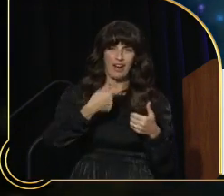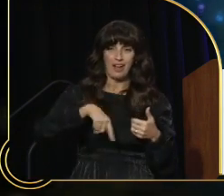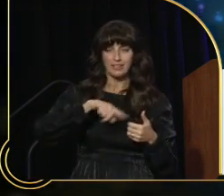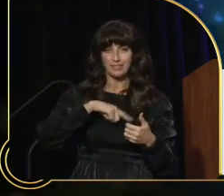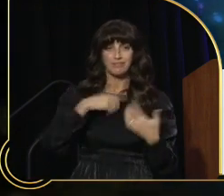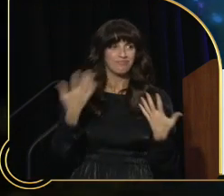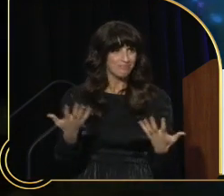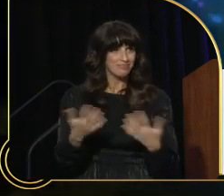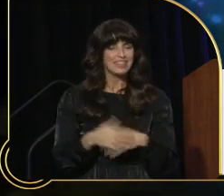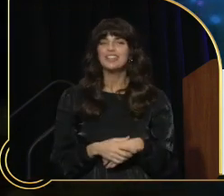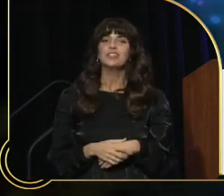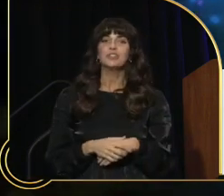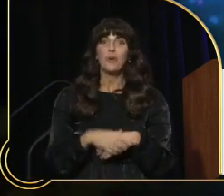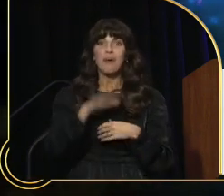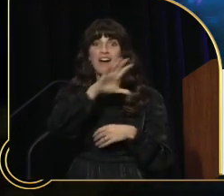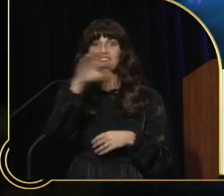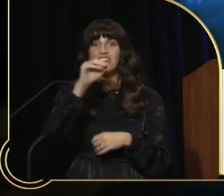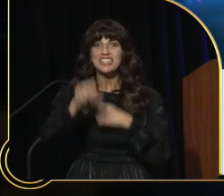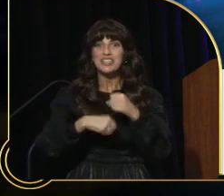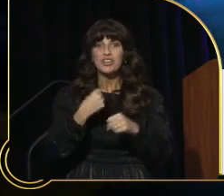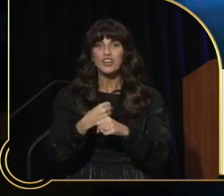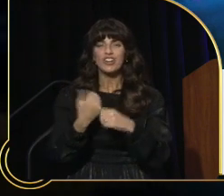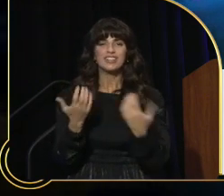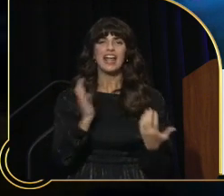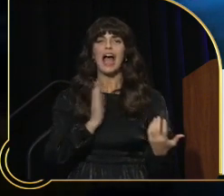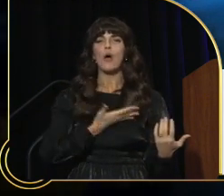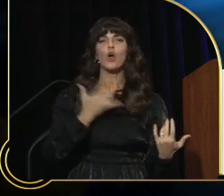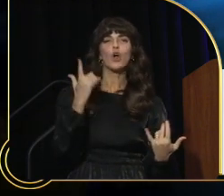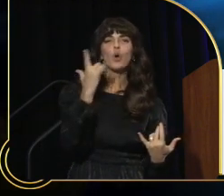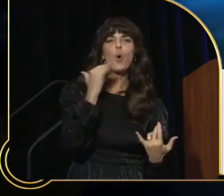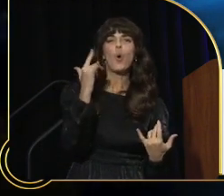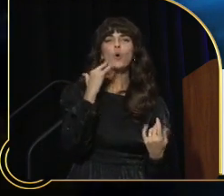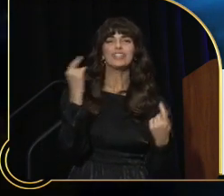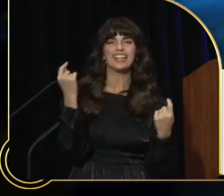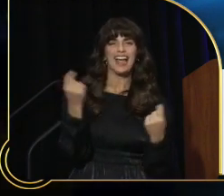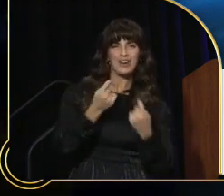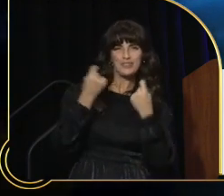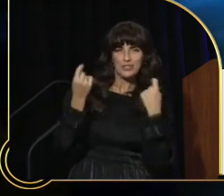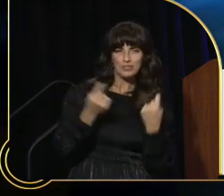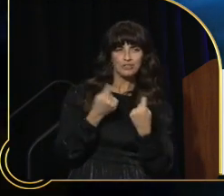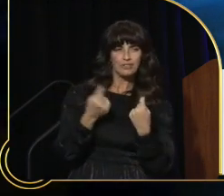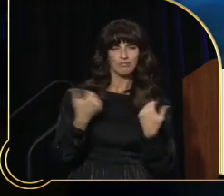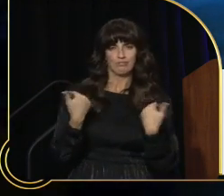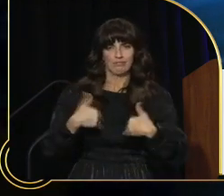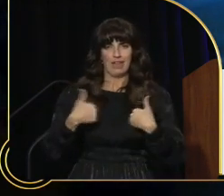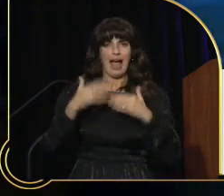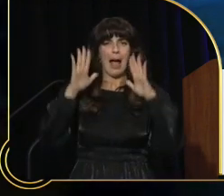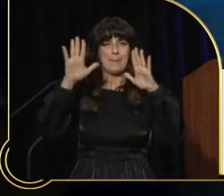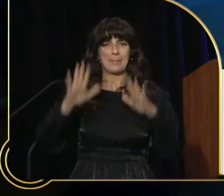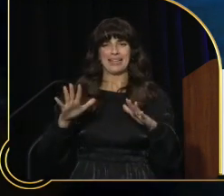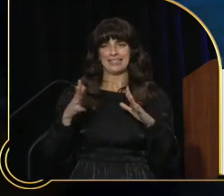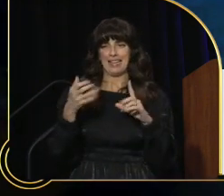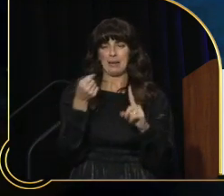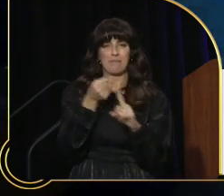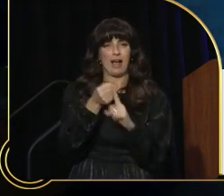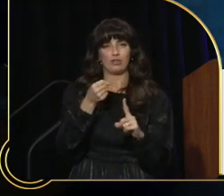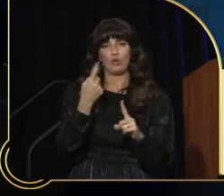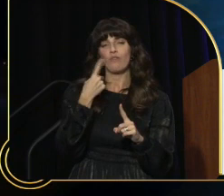50 years. This is the golden anniversary and a remarkable milestone for our